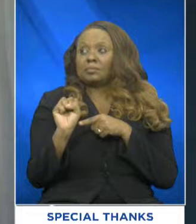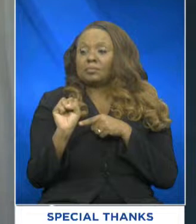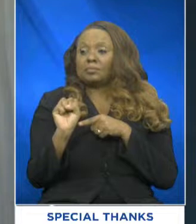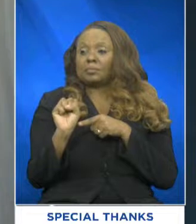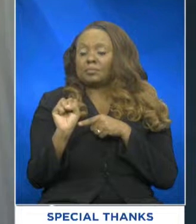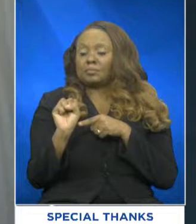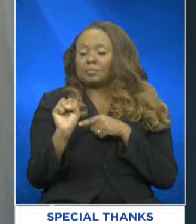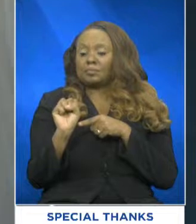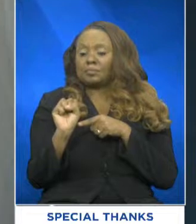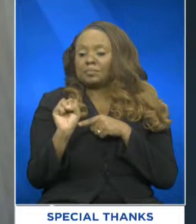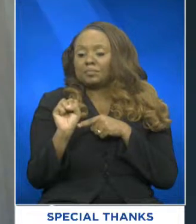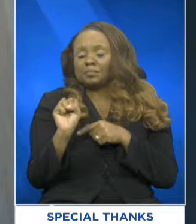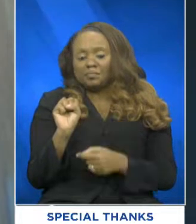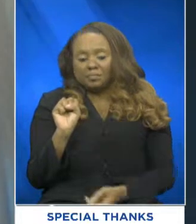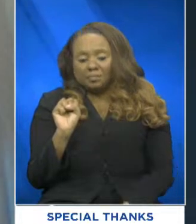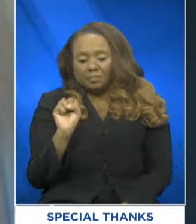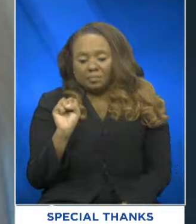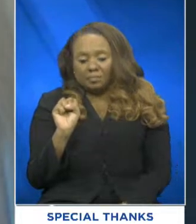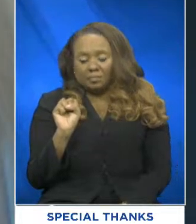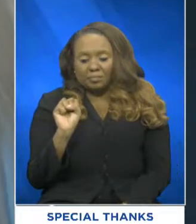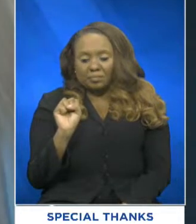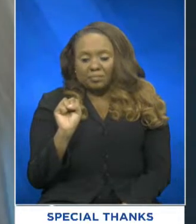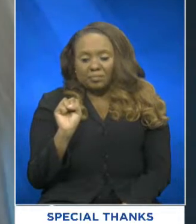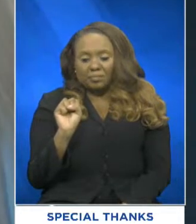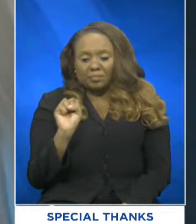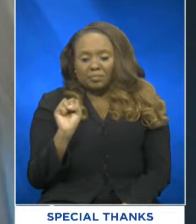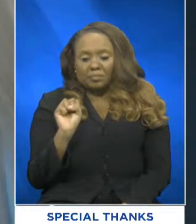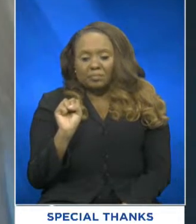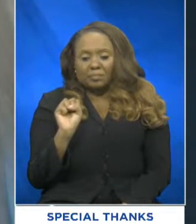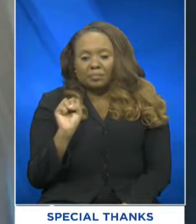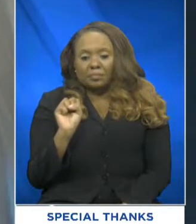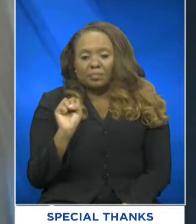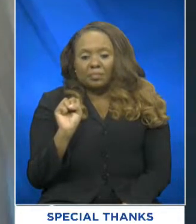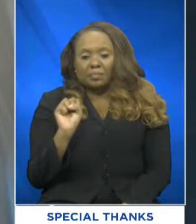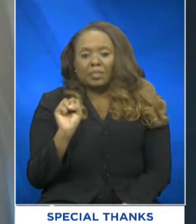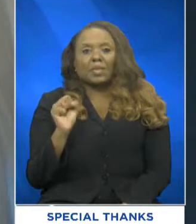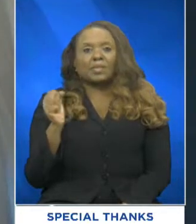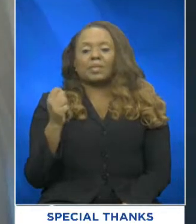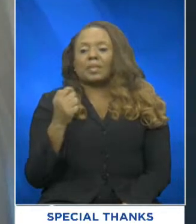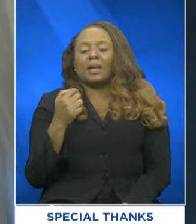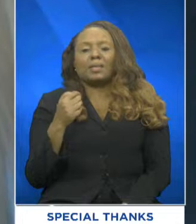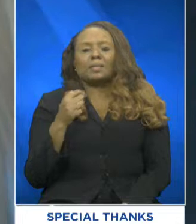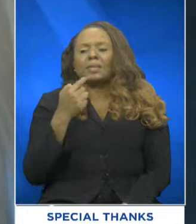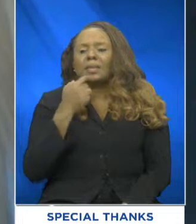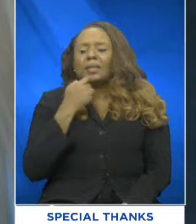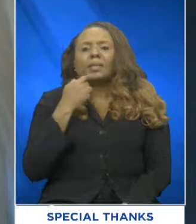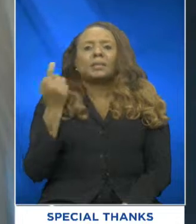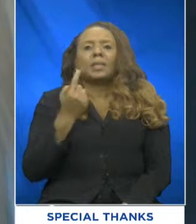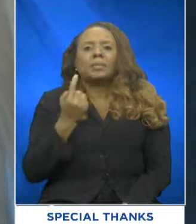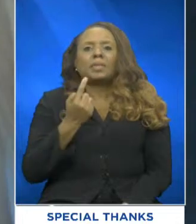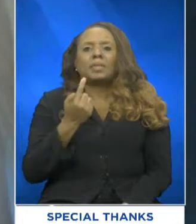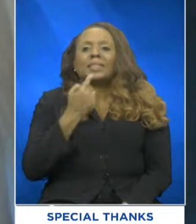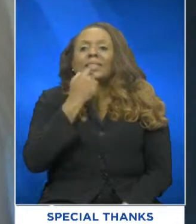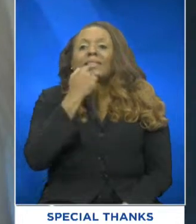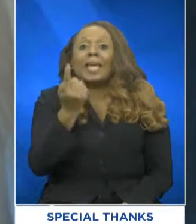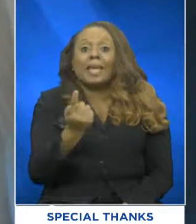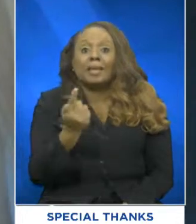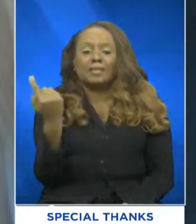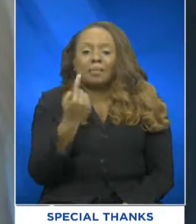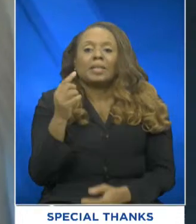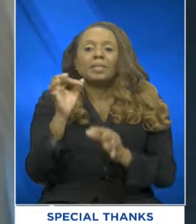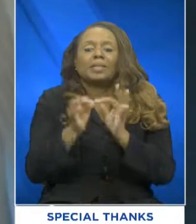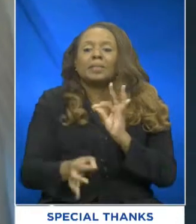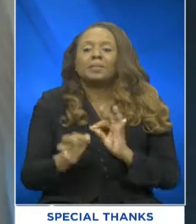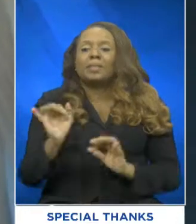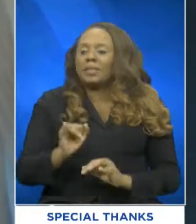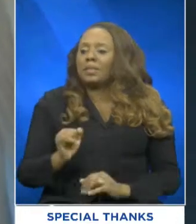or the person you're concerned about, something simple to say, like the sky is blue. Ask them